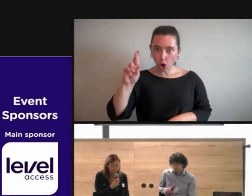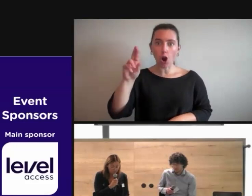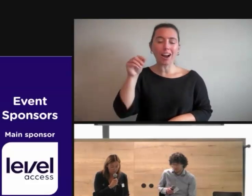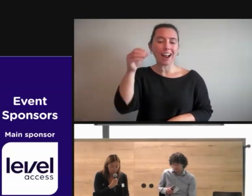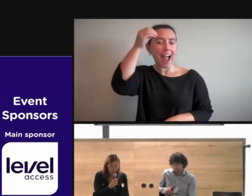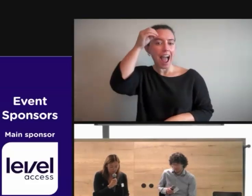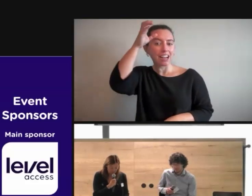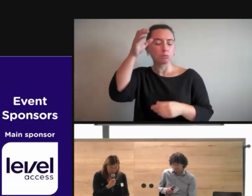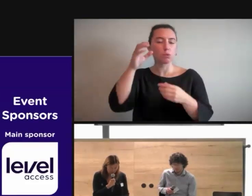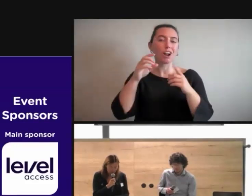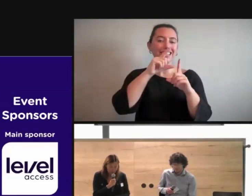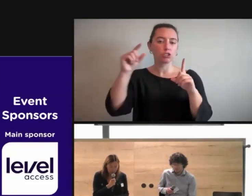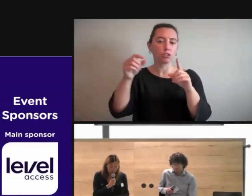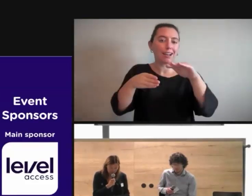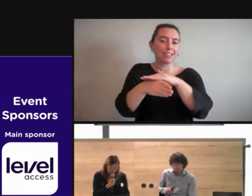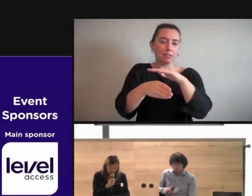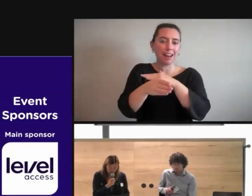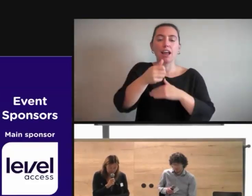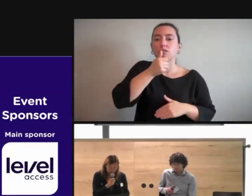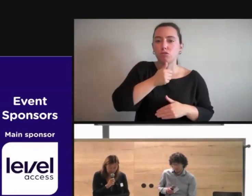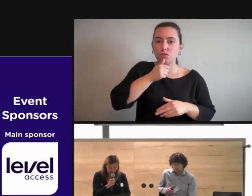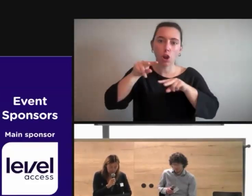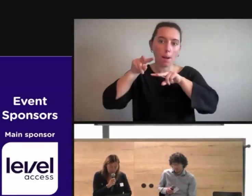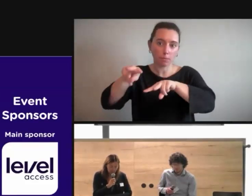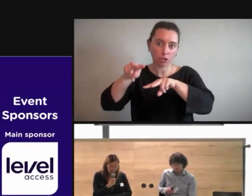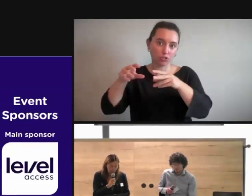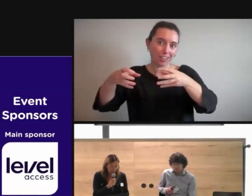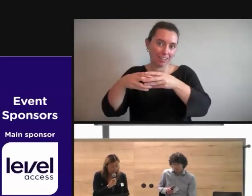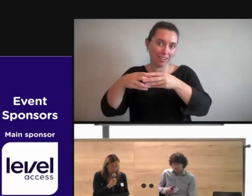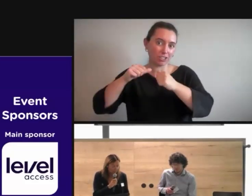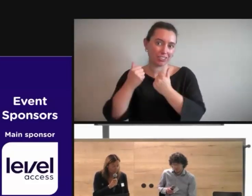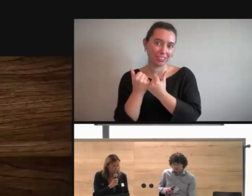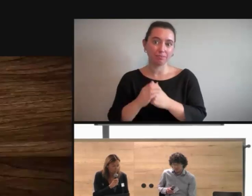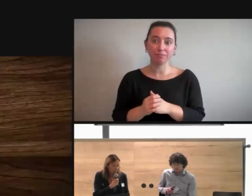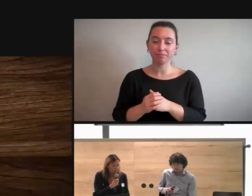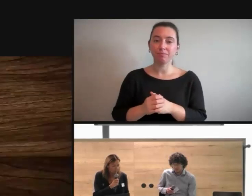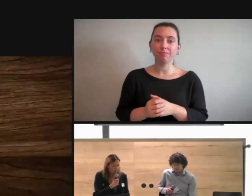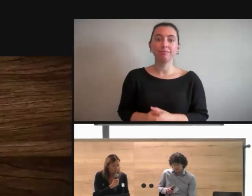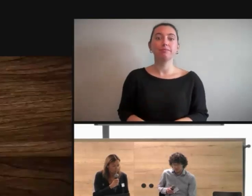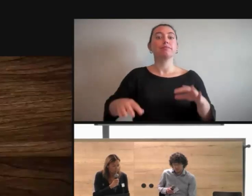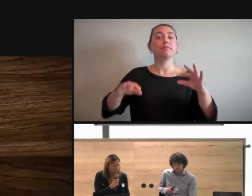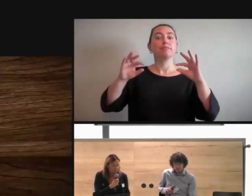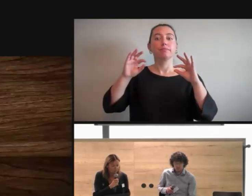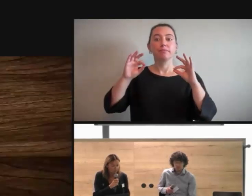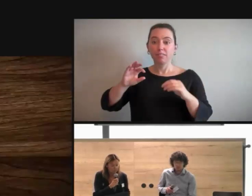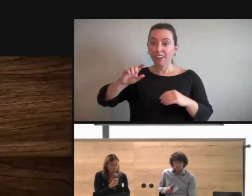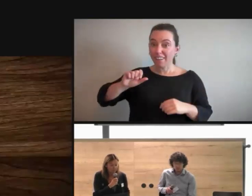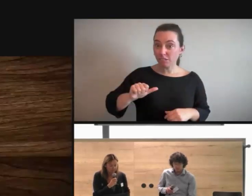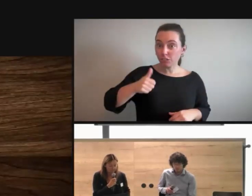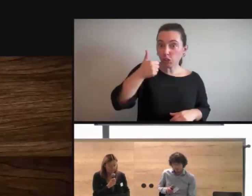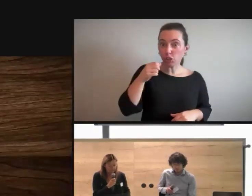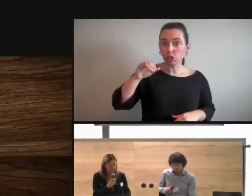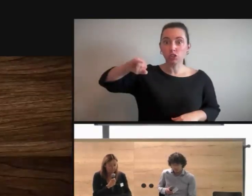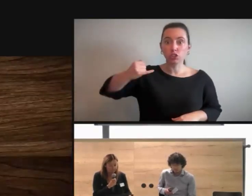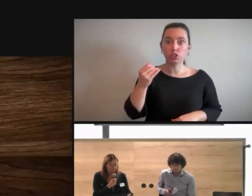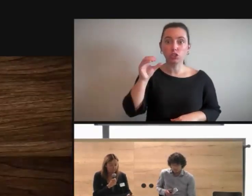John. And I believe we have your slides. Sorry, I have to do too many things. Yeah, I think I'm going to share